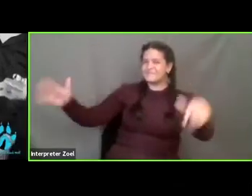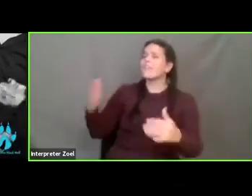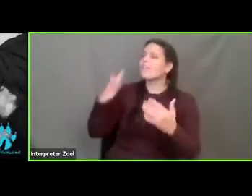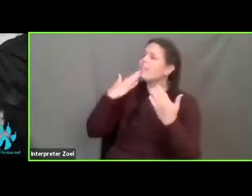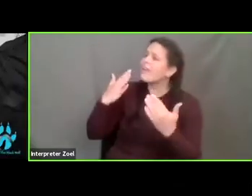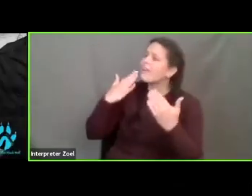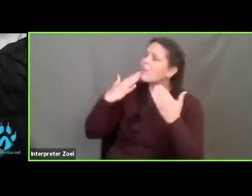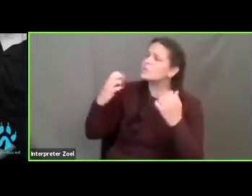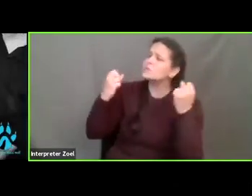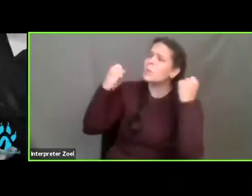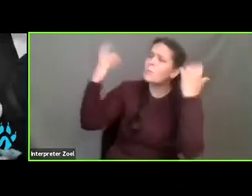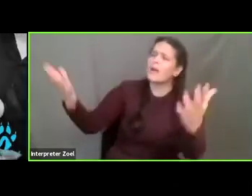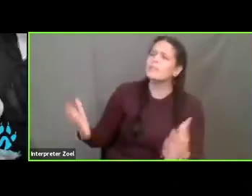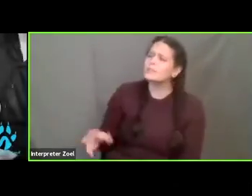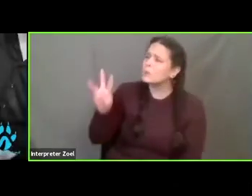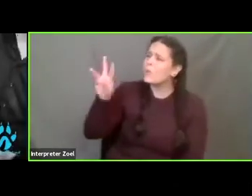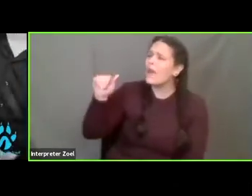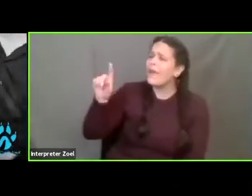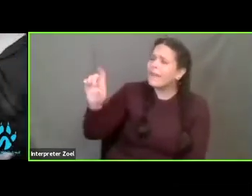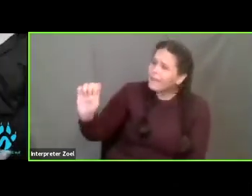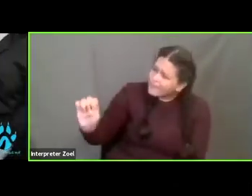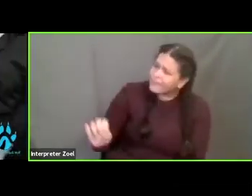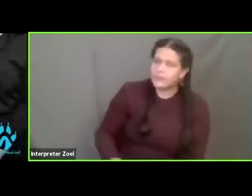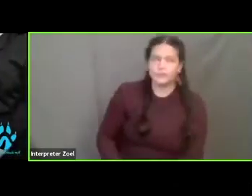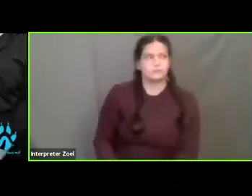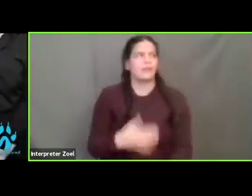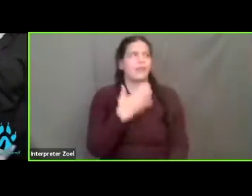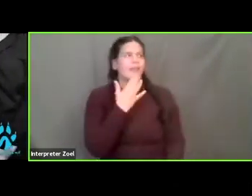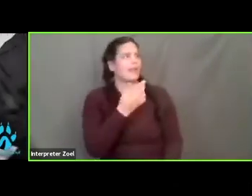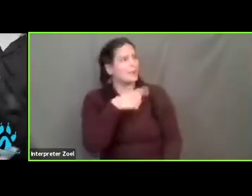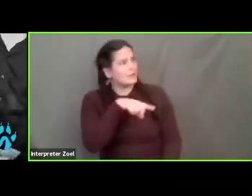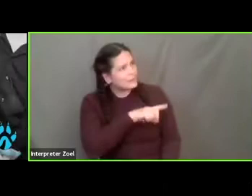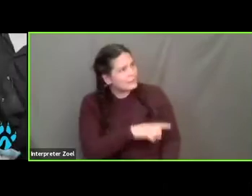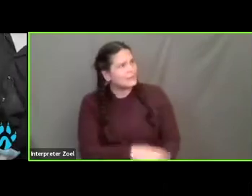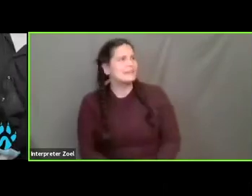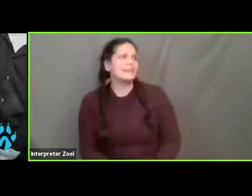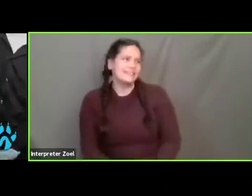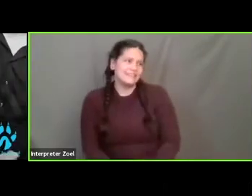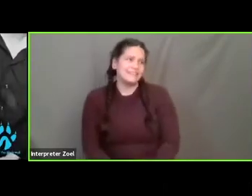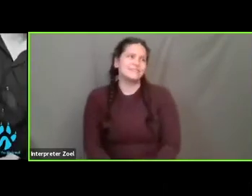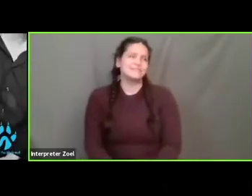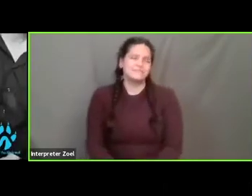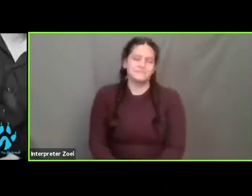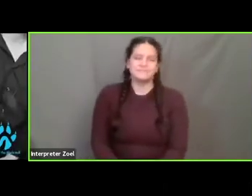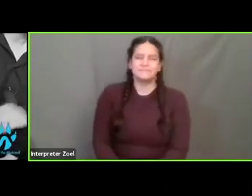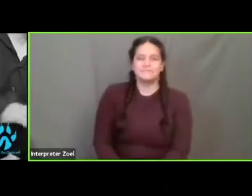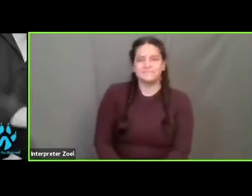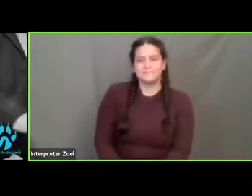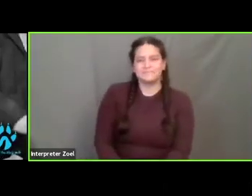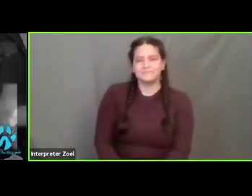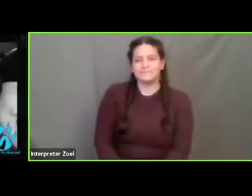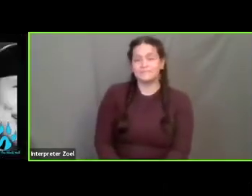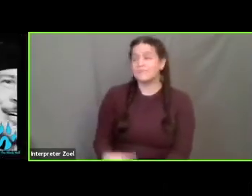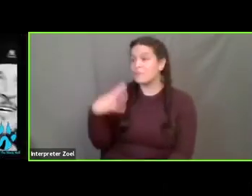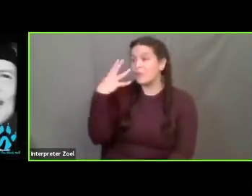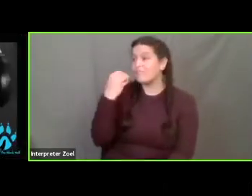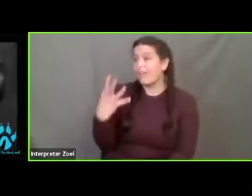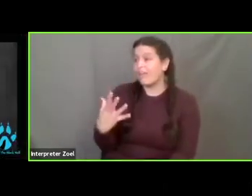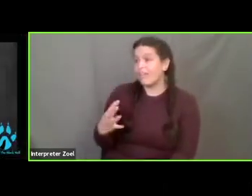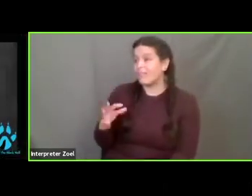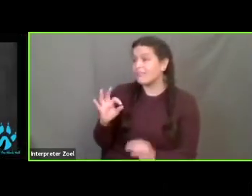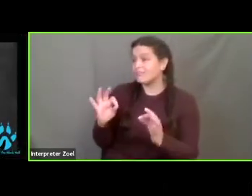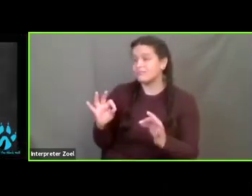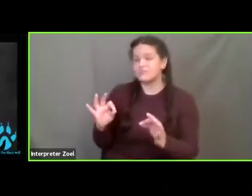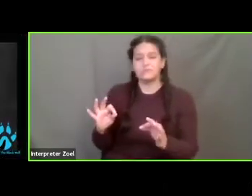very much, Wade. Thank you so That was much. beautiful. I went in. All right, so I want